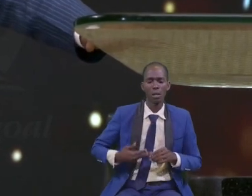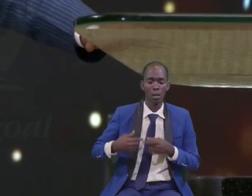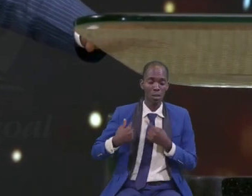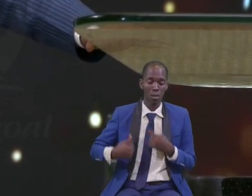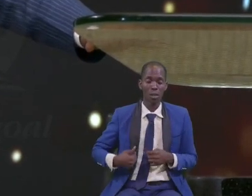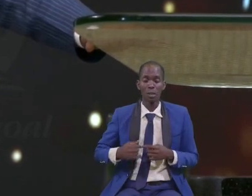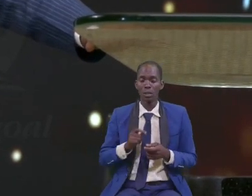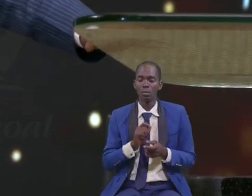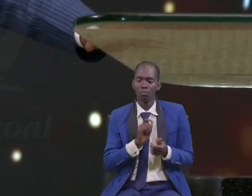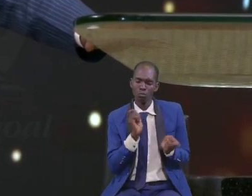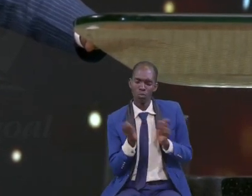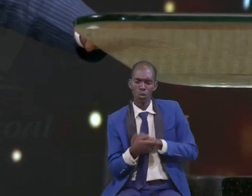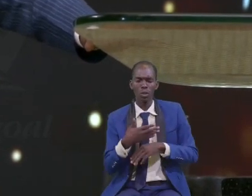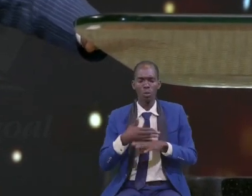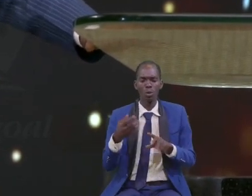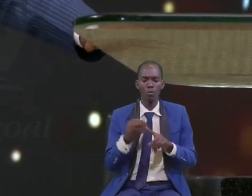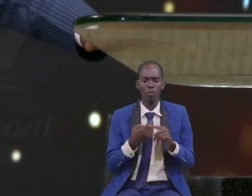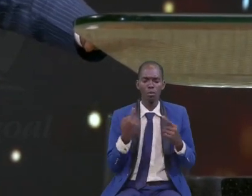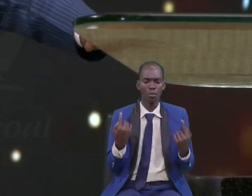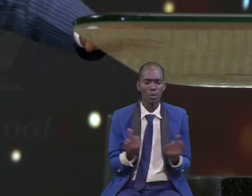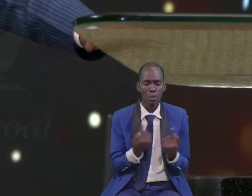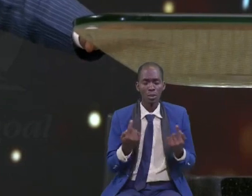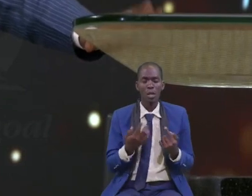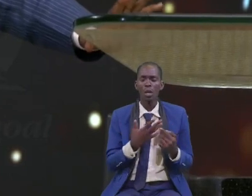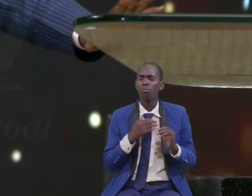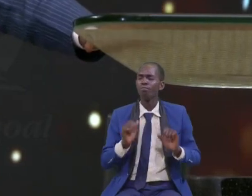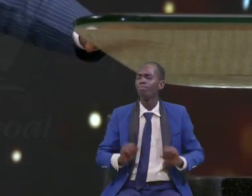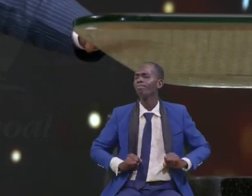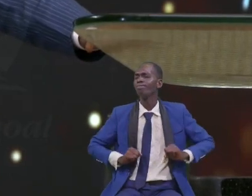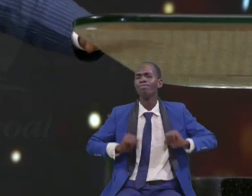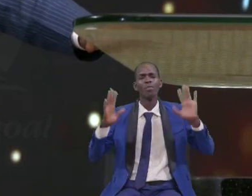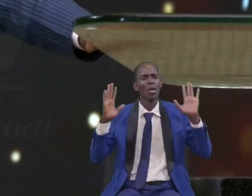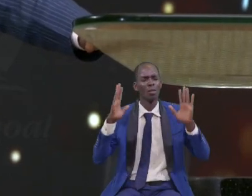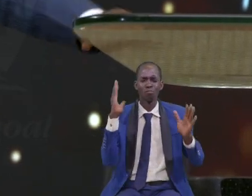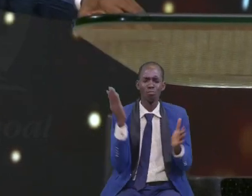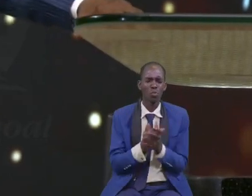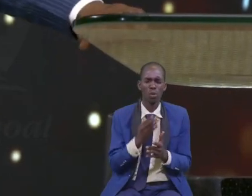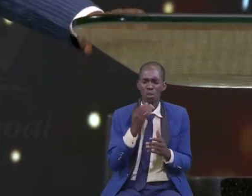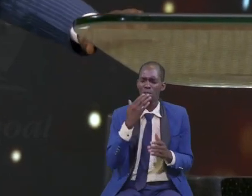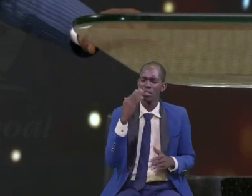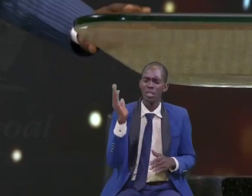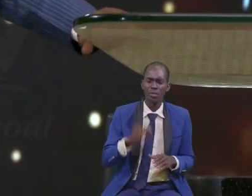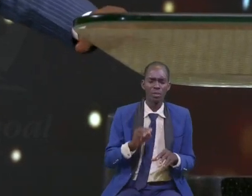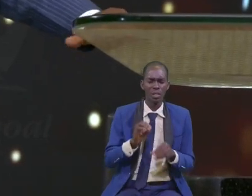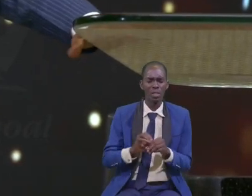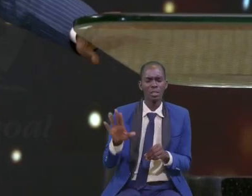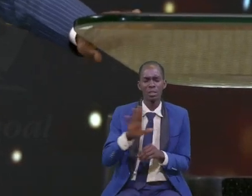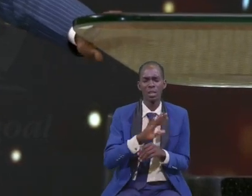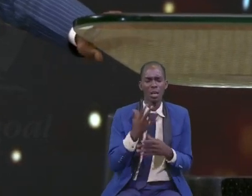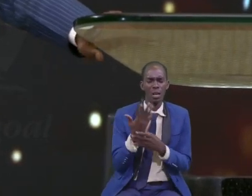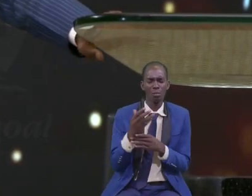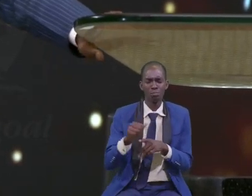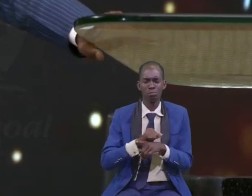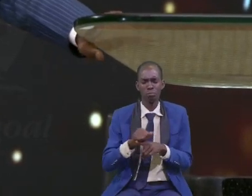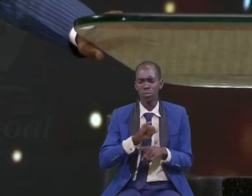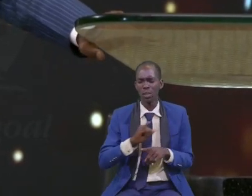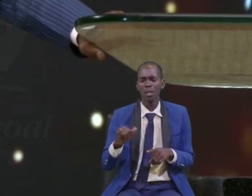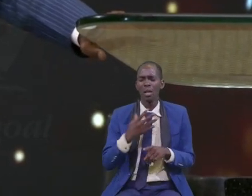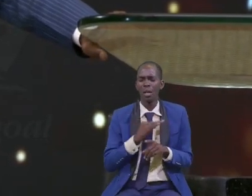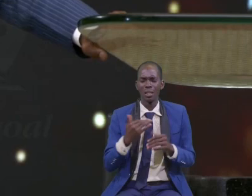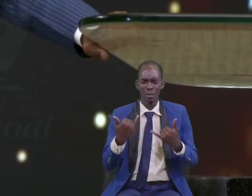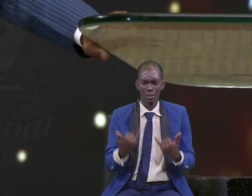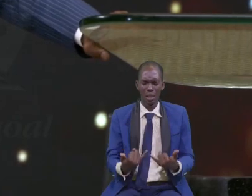Turn away from sin. Give up all the evil in their hands. and have the